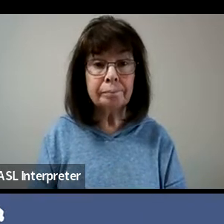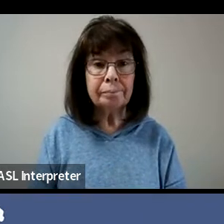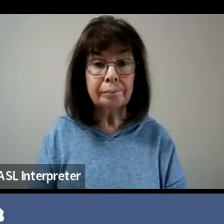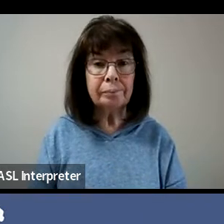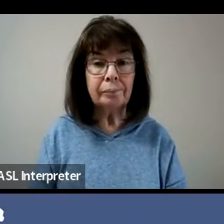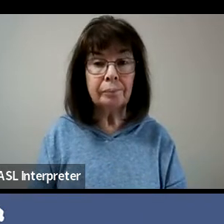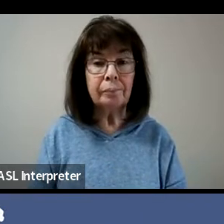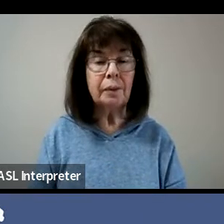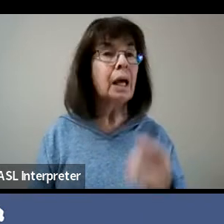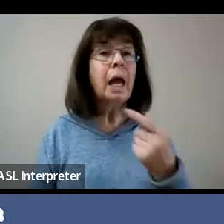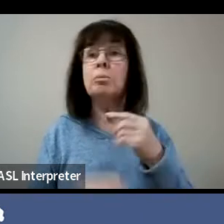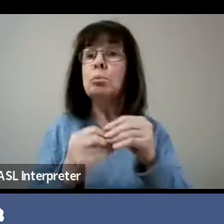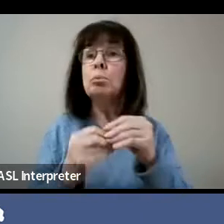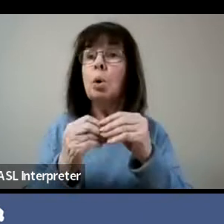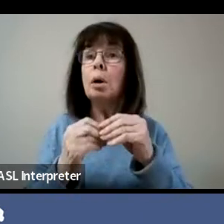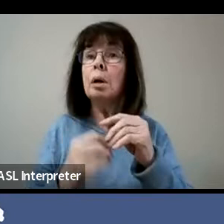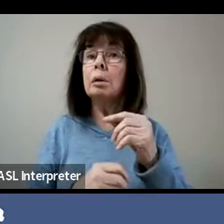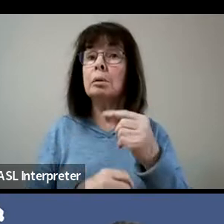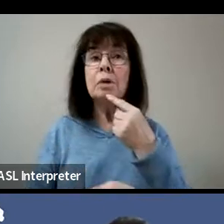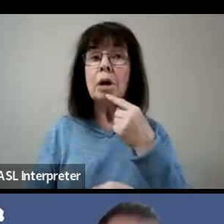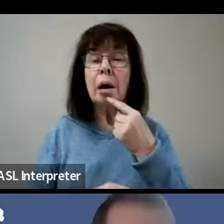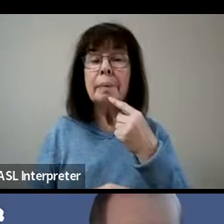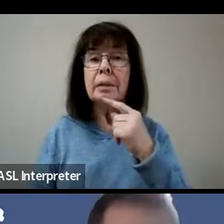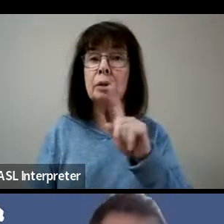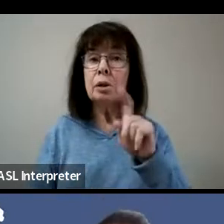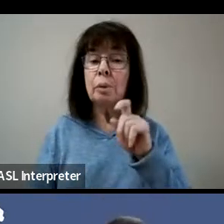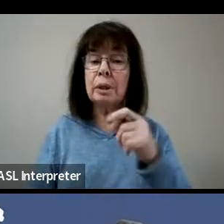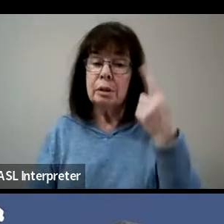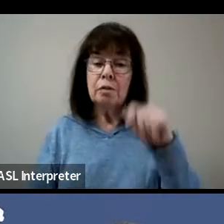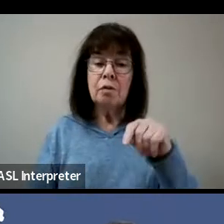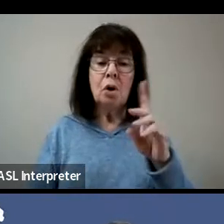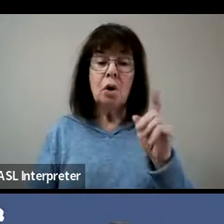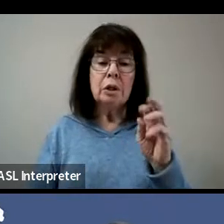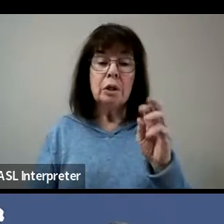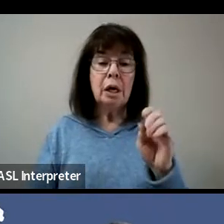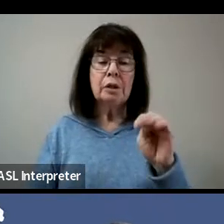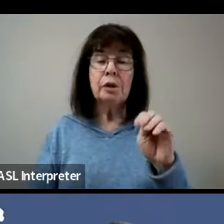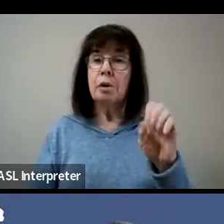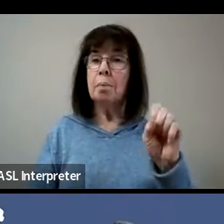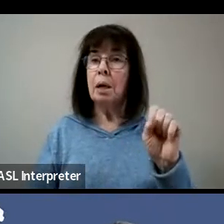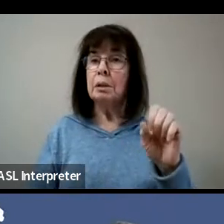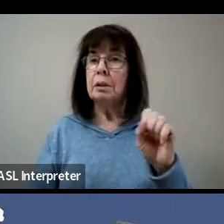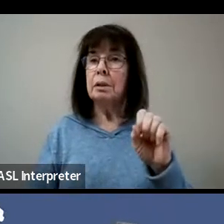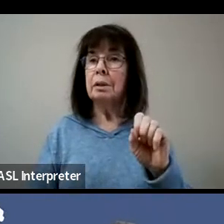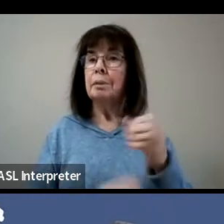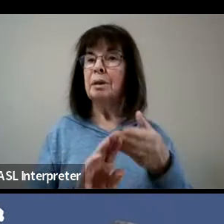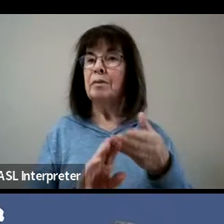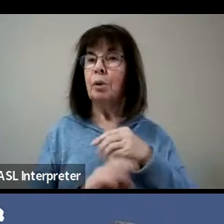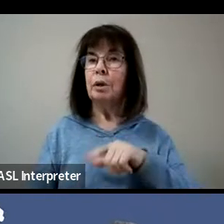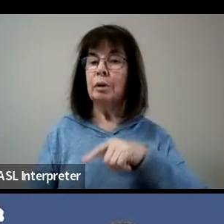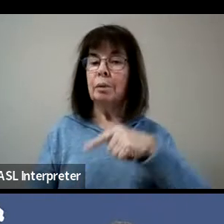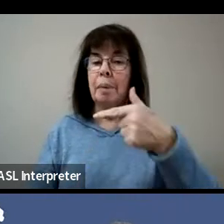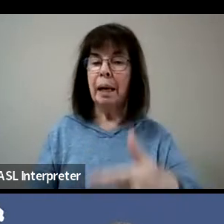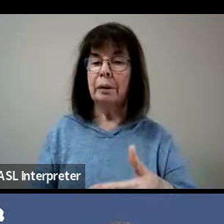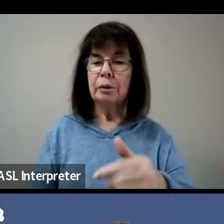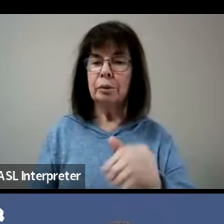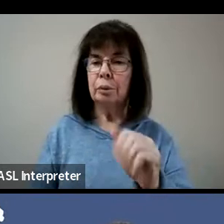Any other comments, questions for Dr. Moss before I turn it back over to Kimmy?